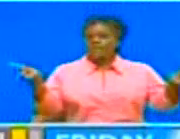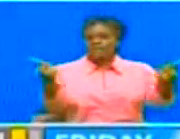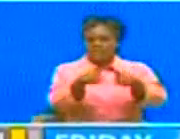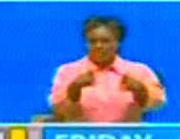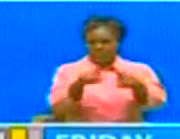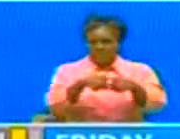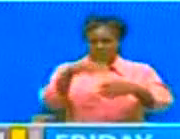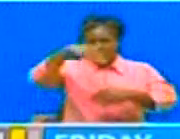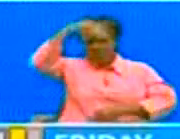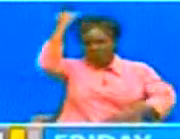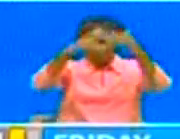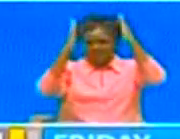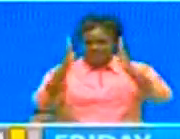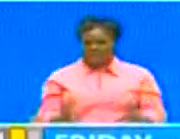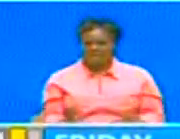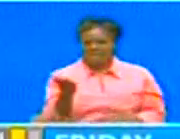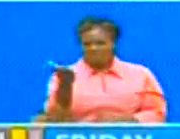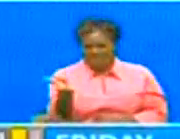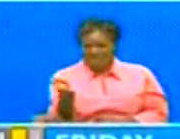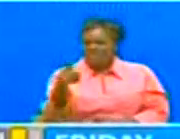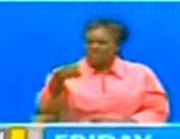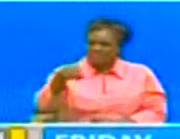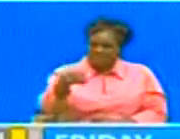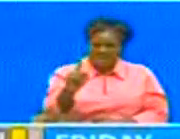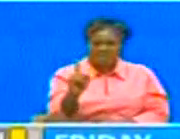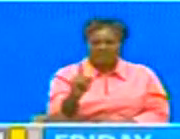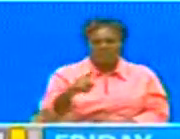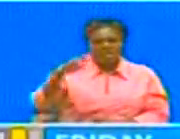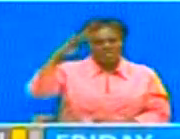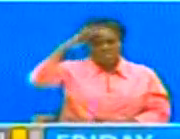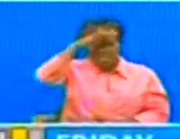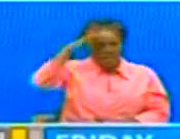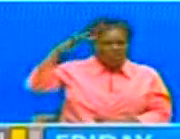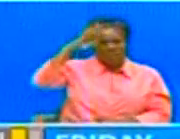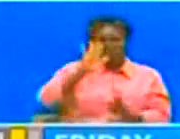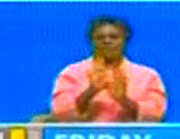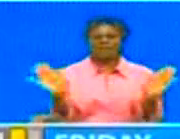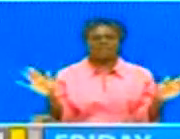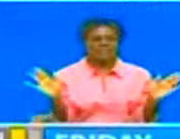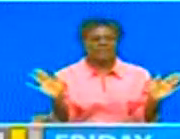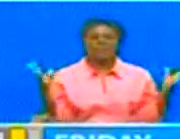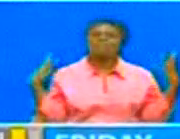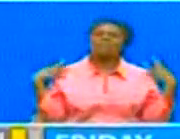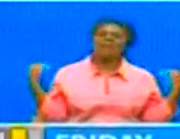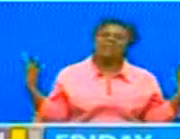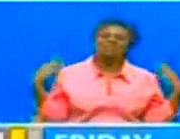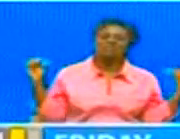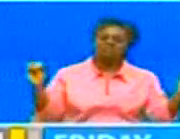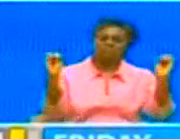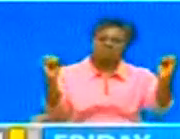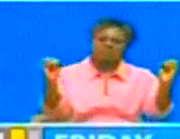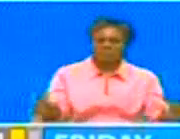the professors in universities, they are theoretical. They are not practical. All right.